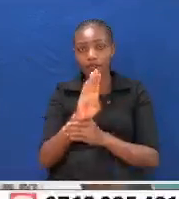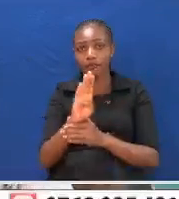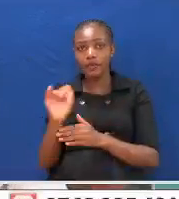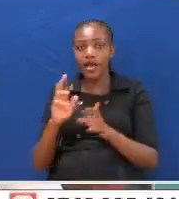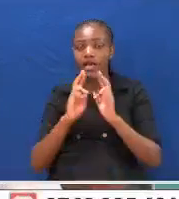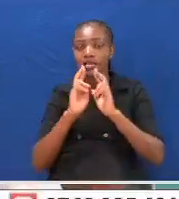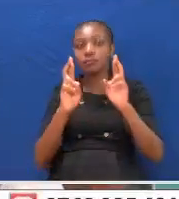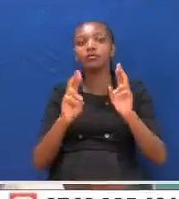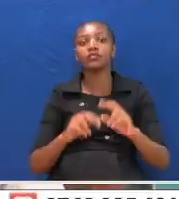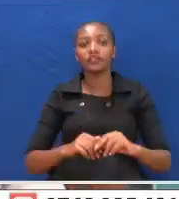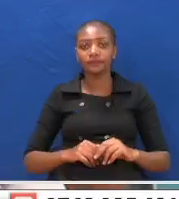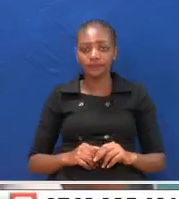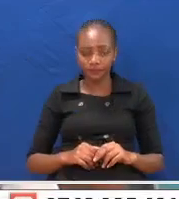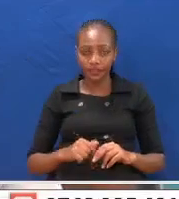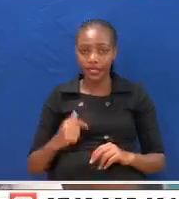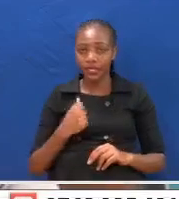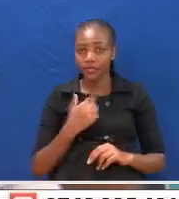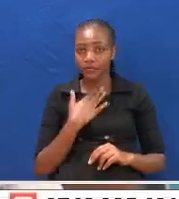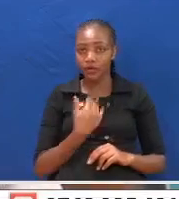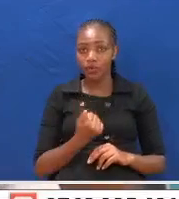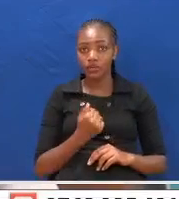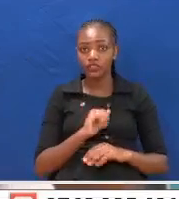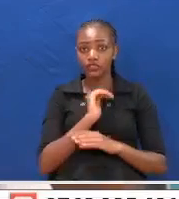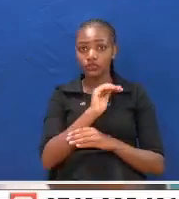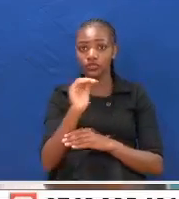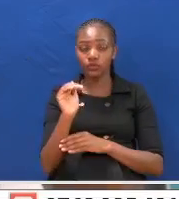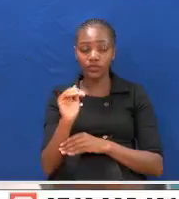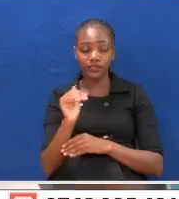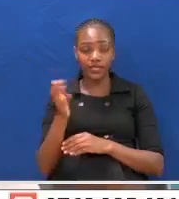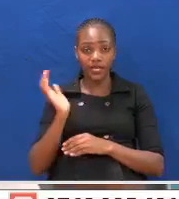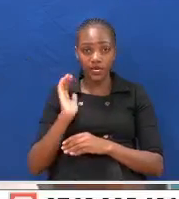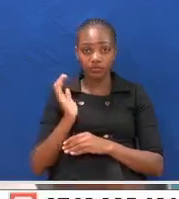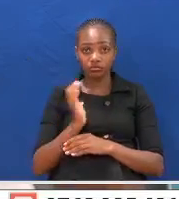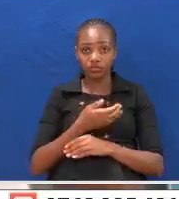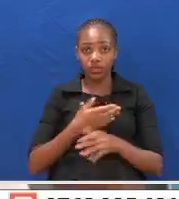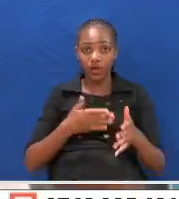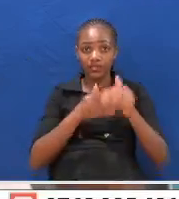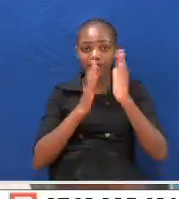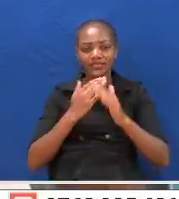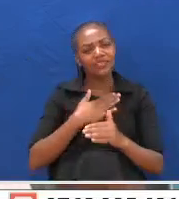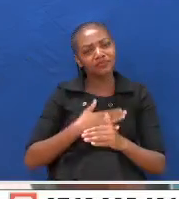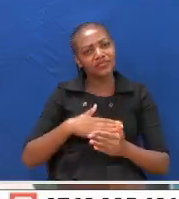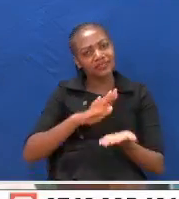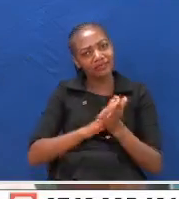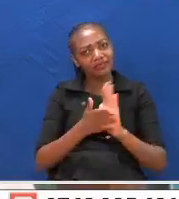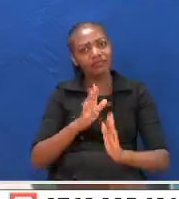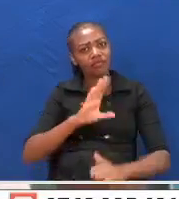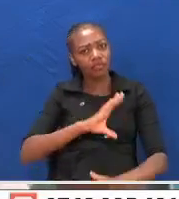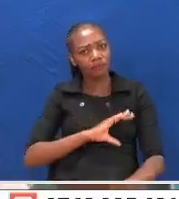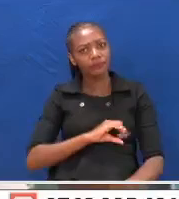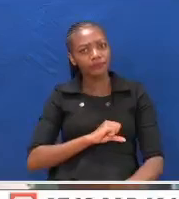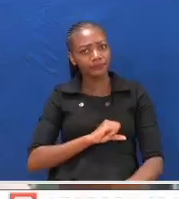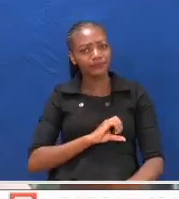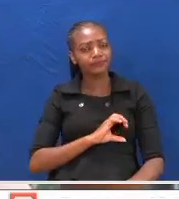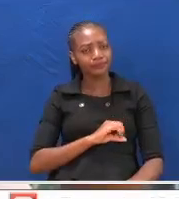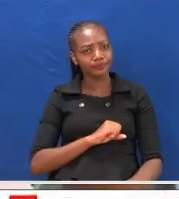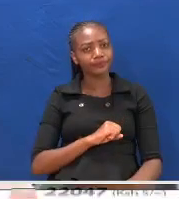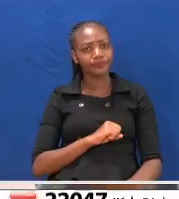Kiomba wanasiasa ama viongozi wetu mbalimbali wawe tu na subra. Kwa